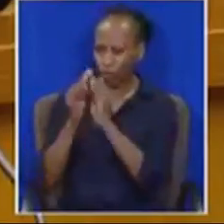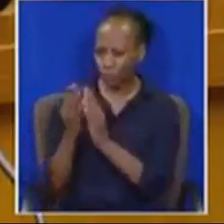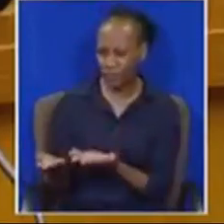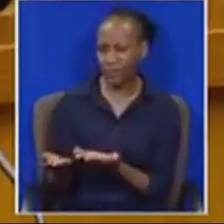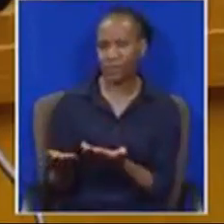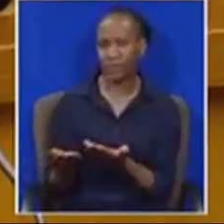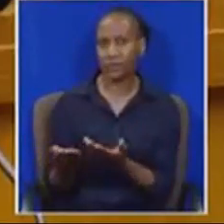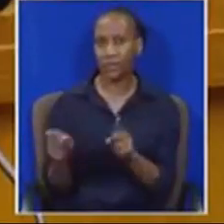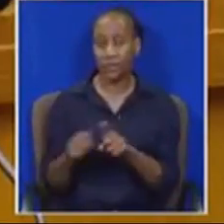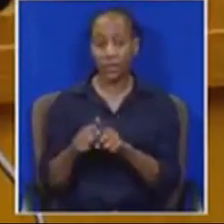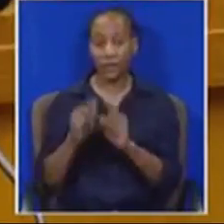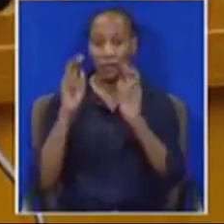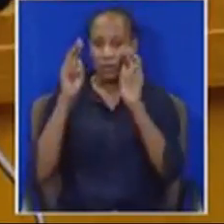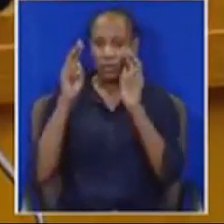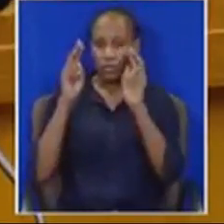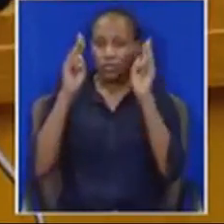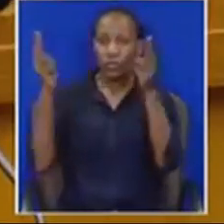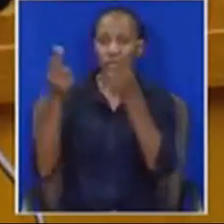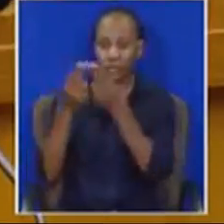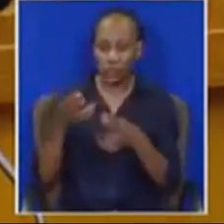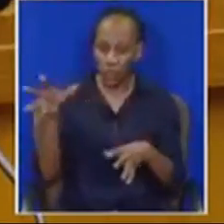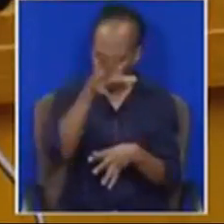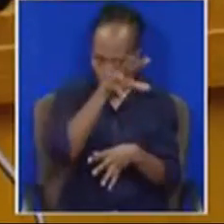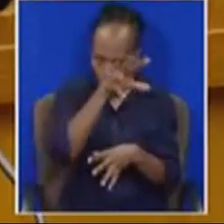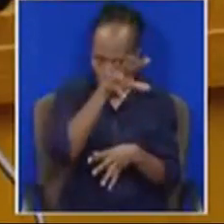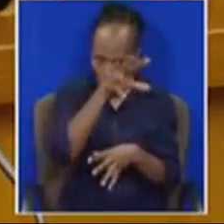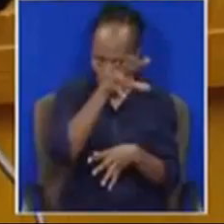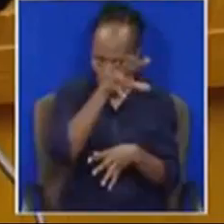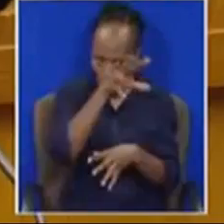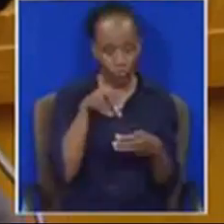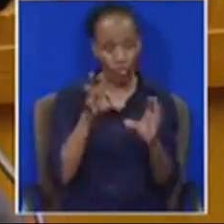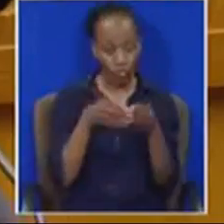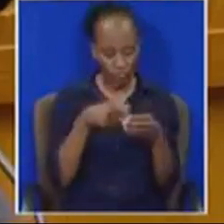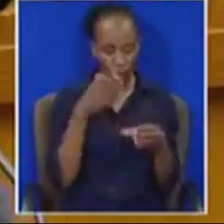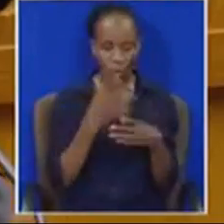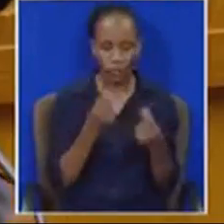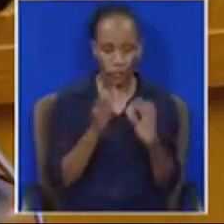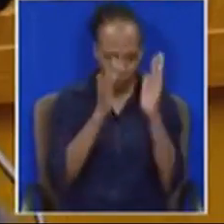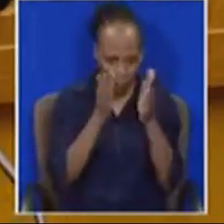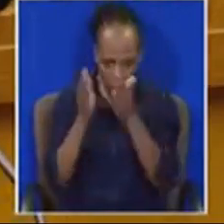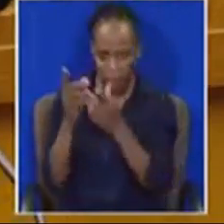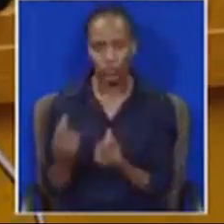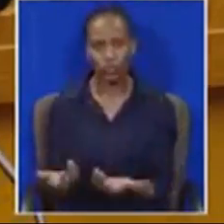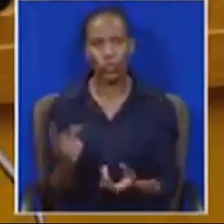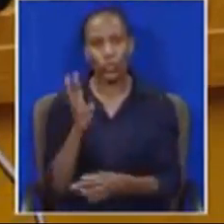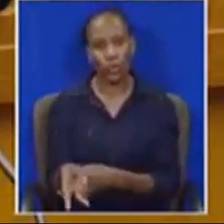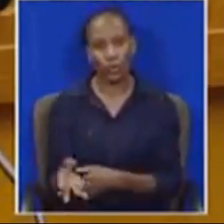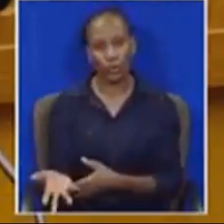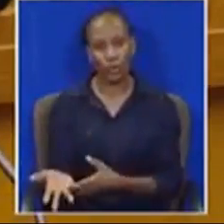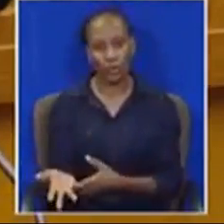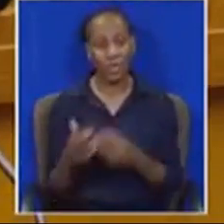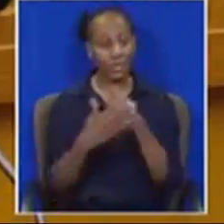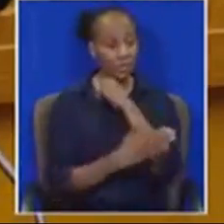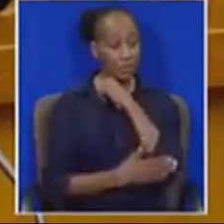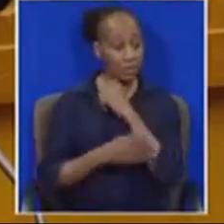well as academia. The country remains gripped by one of the most